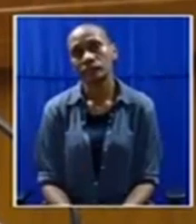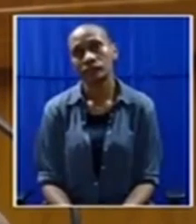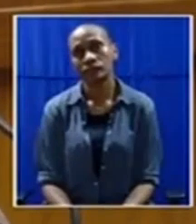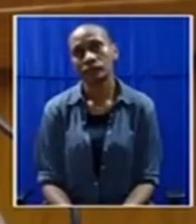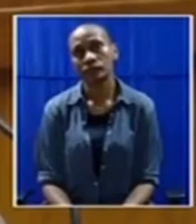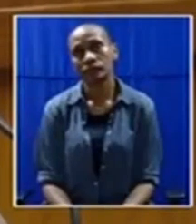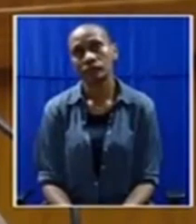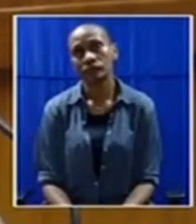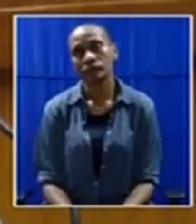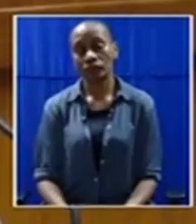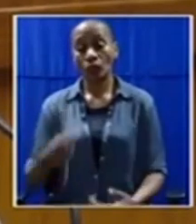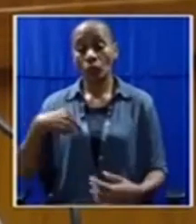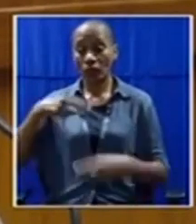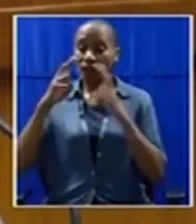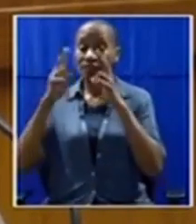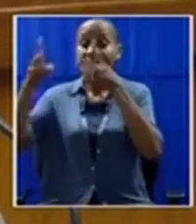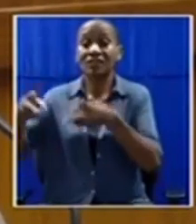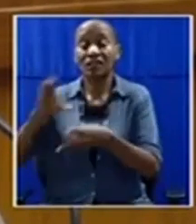the visit to Cuba.